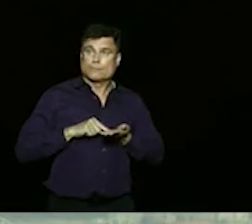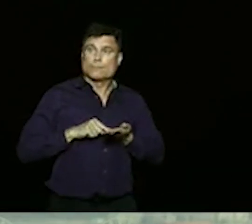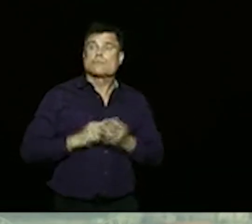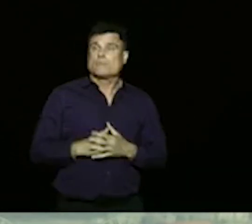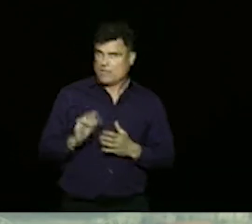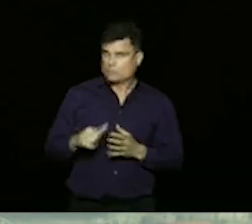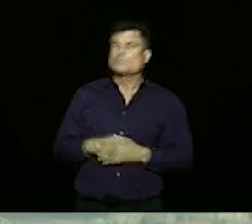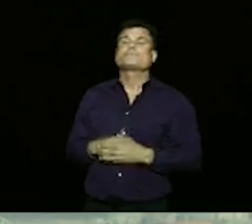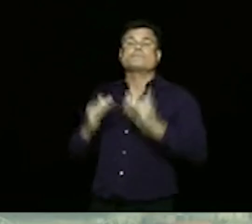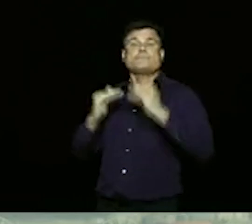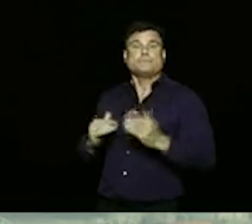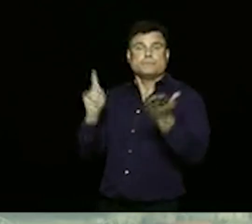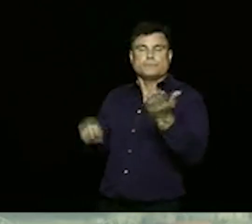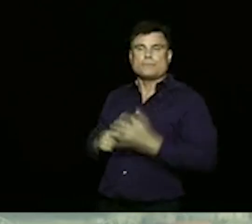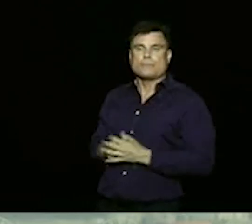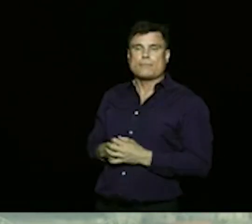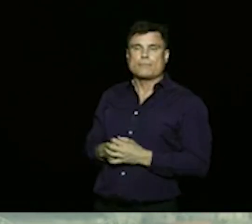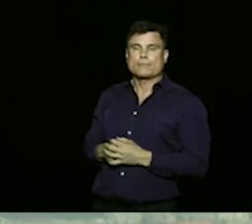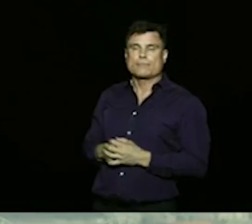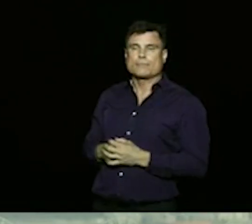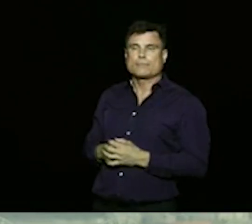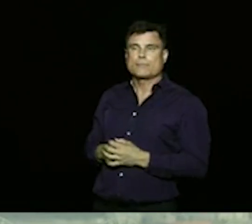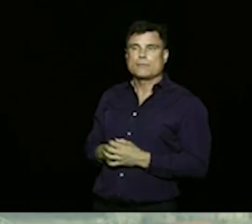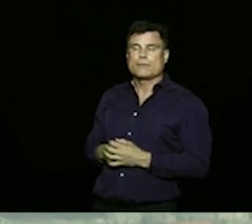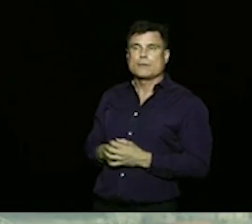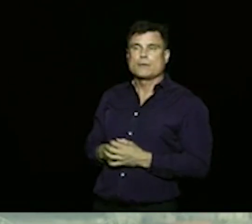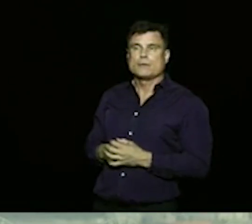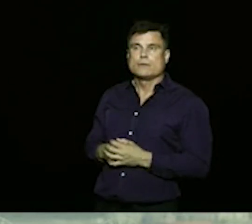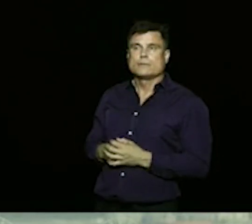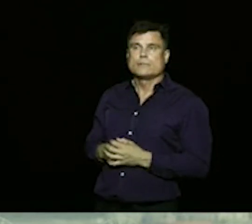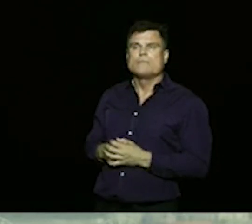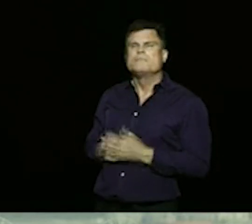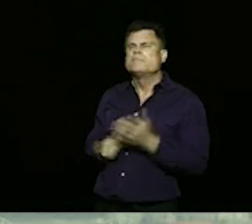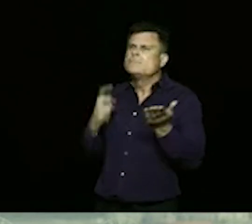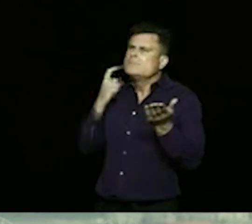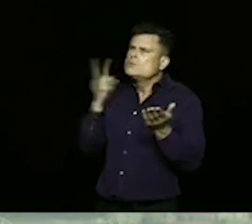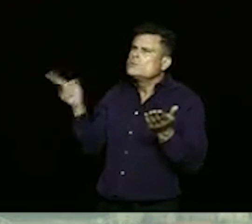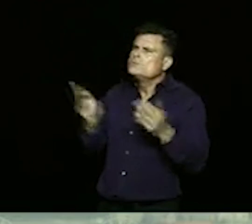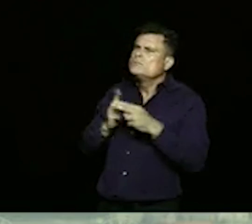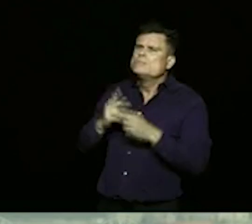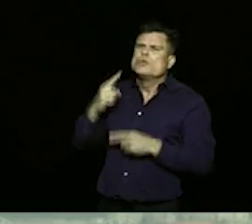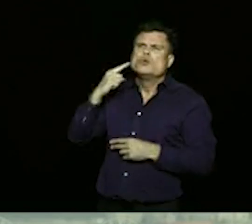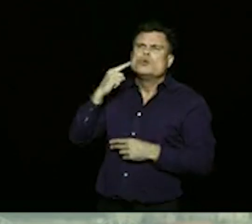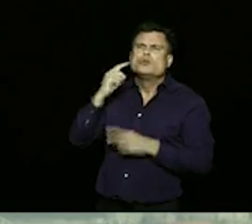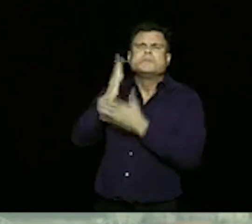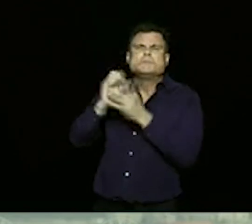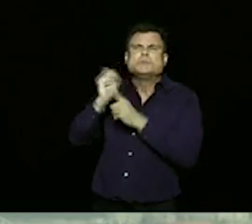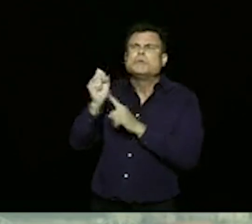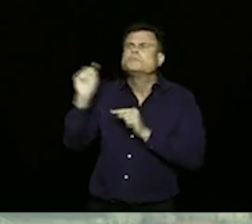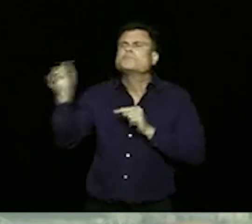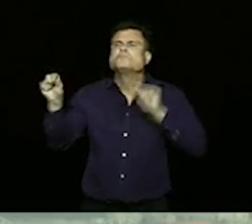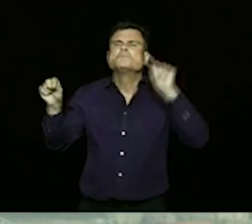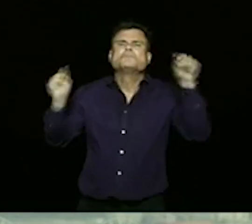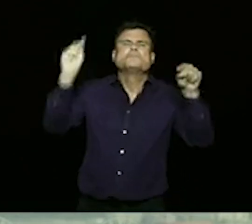issues like this. Can you expand on that? I've heard of concerns. I'll just give you an example. In the